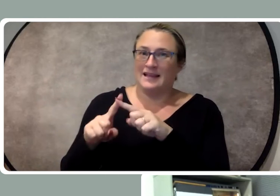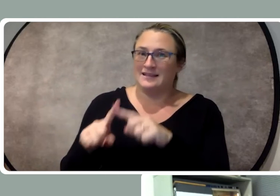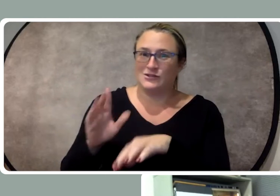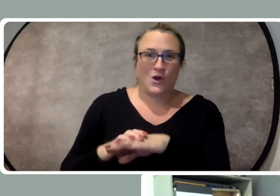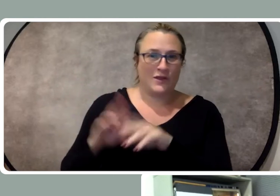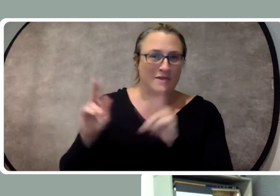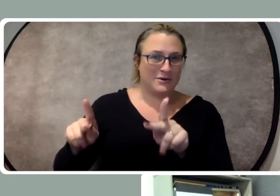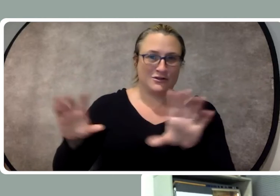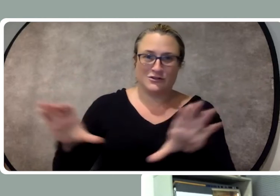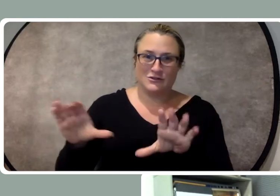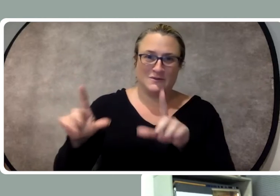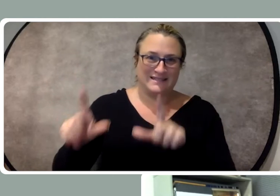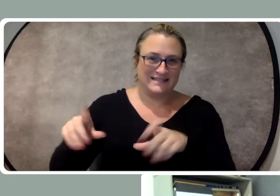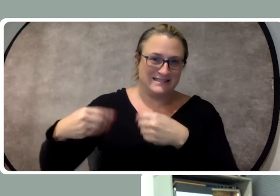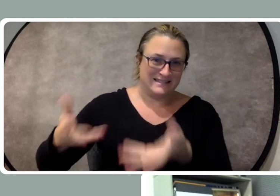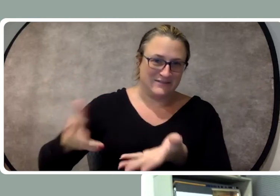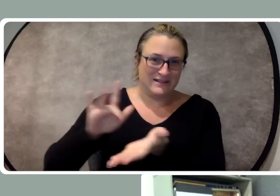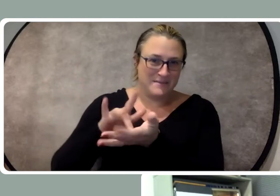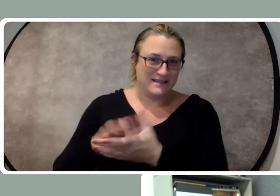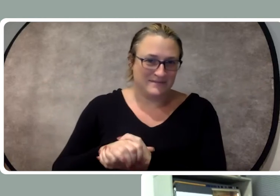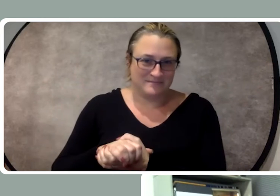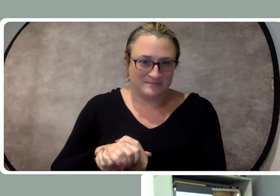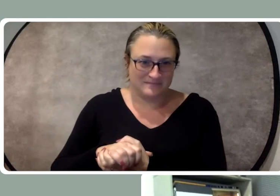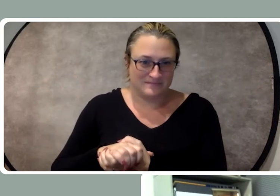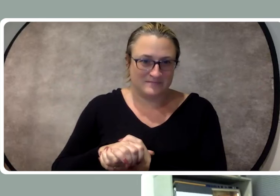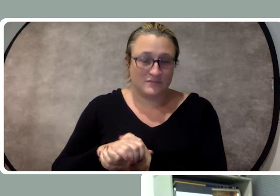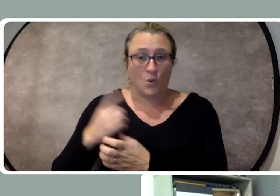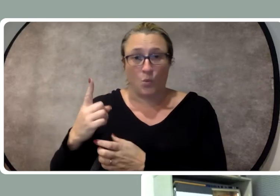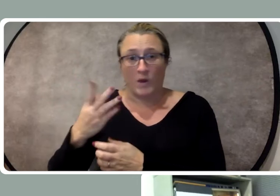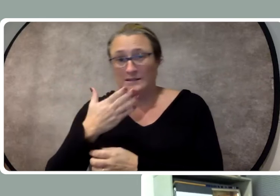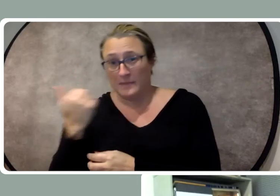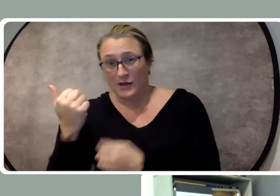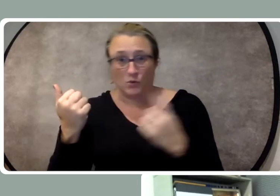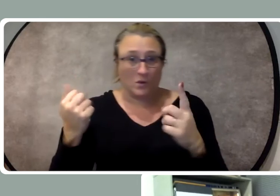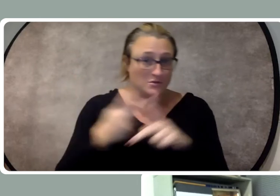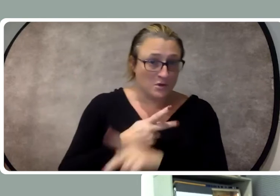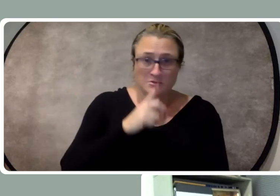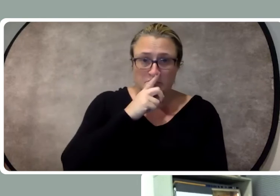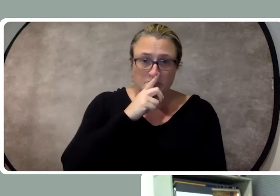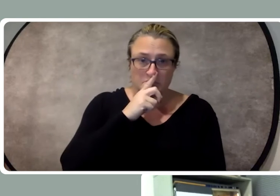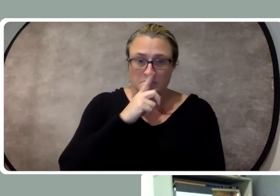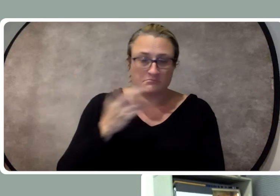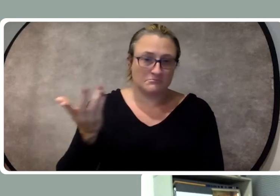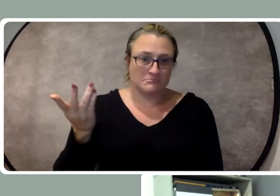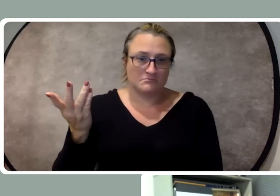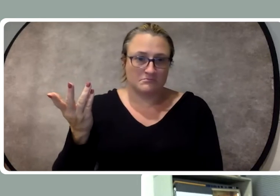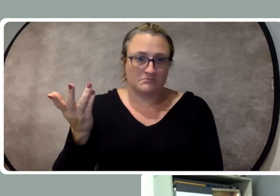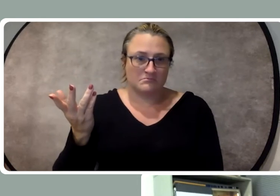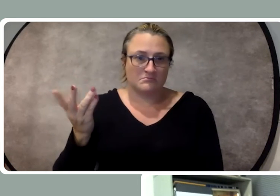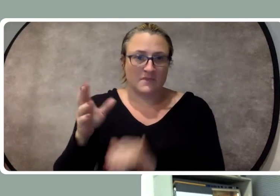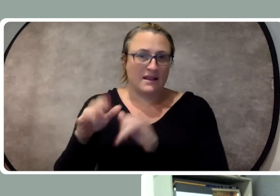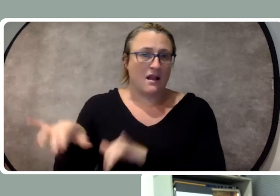clinician. I'm not sure that there is one sequence that is better than the other. So commonly, I will